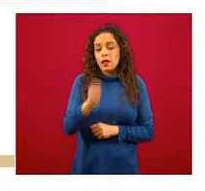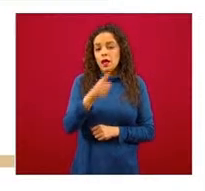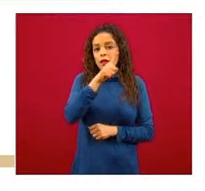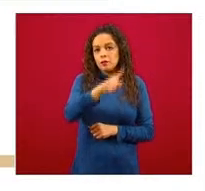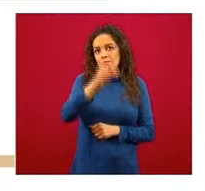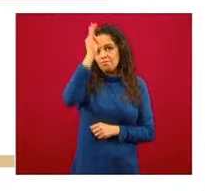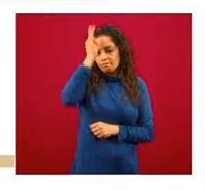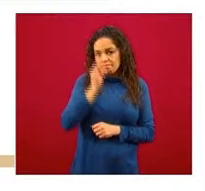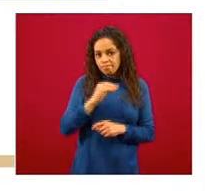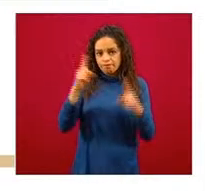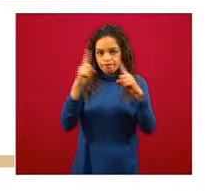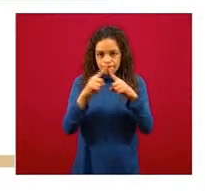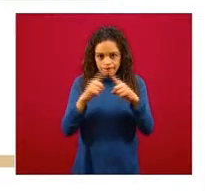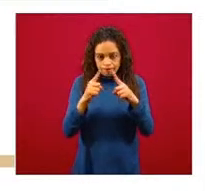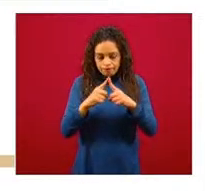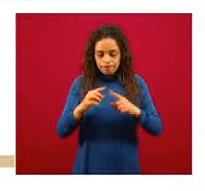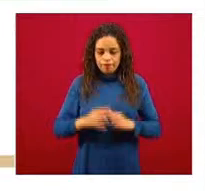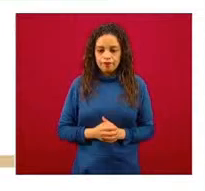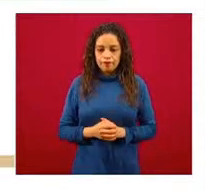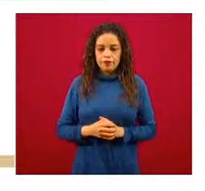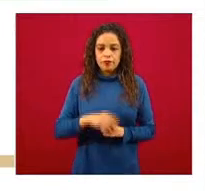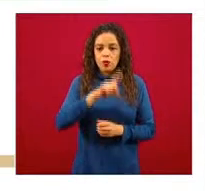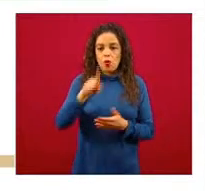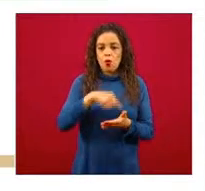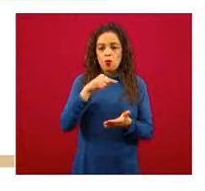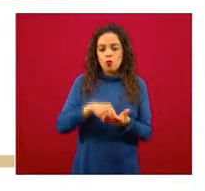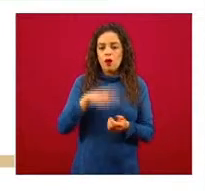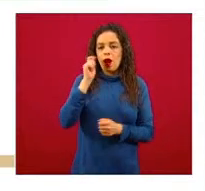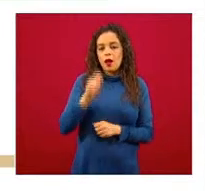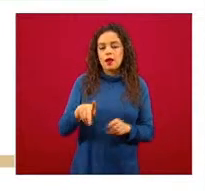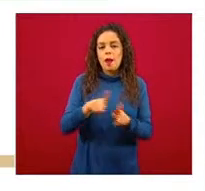And let's talk about massive events,